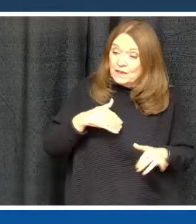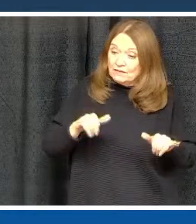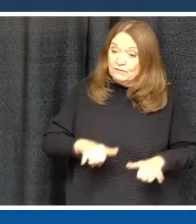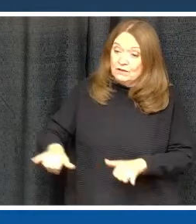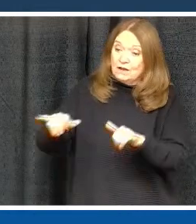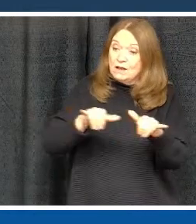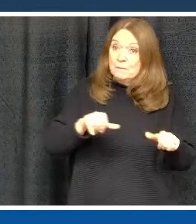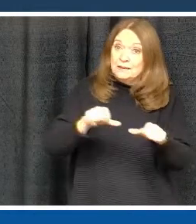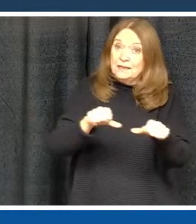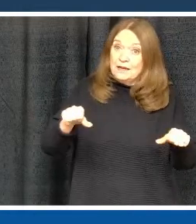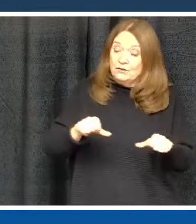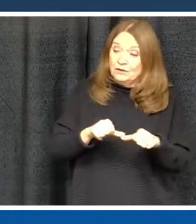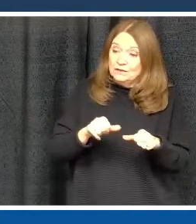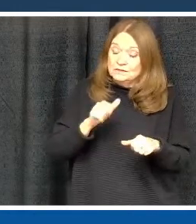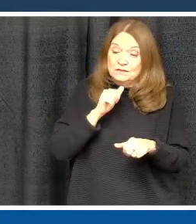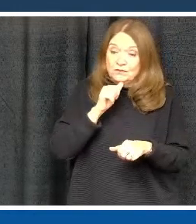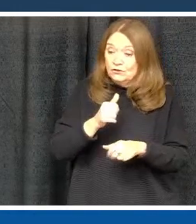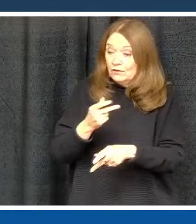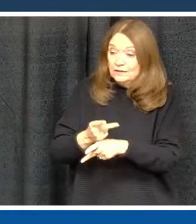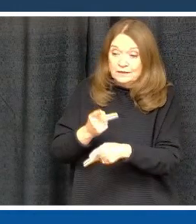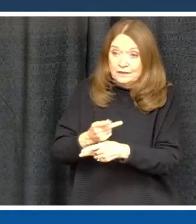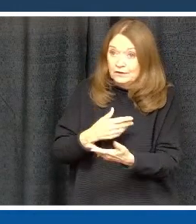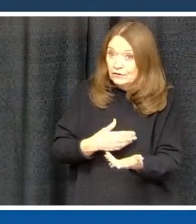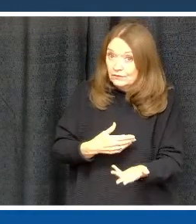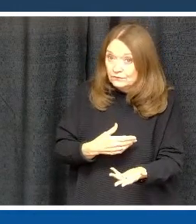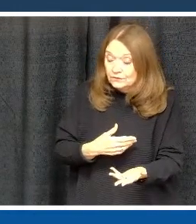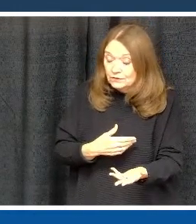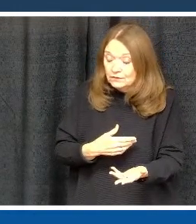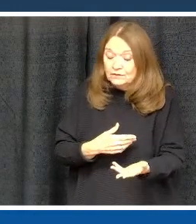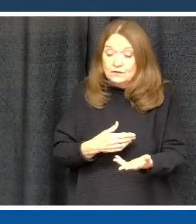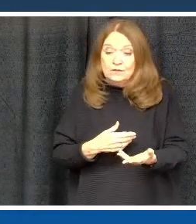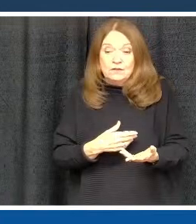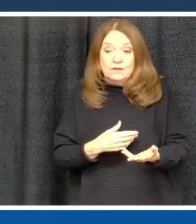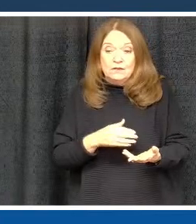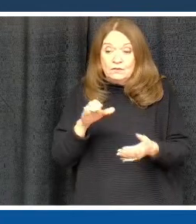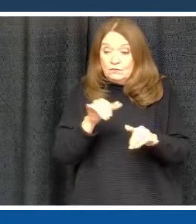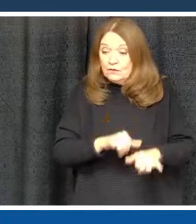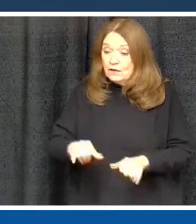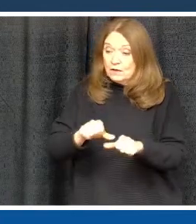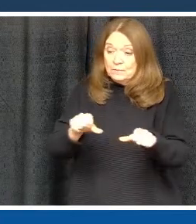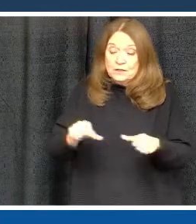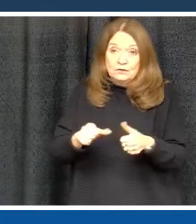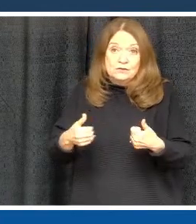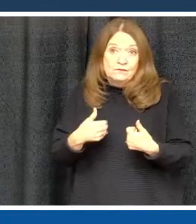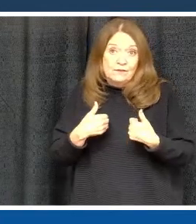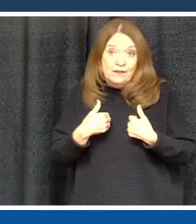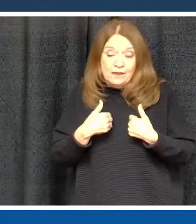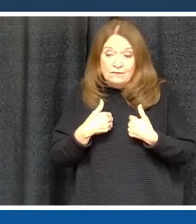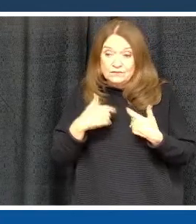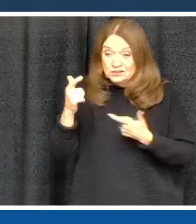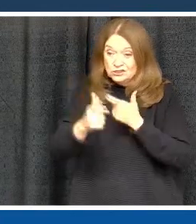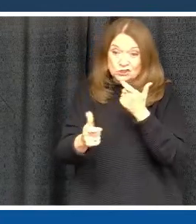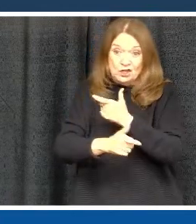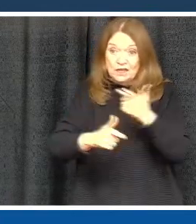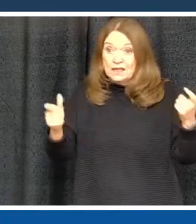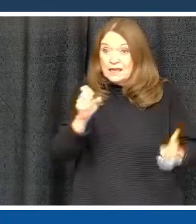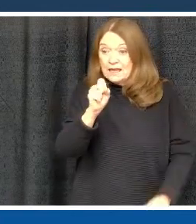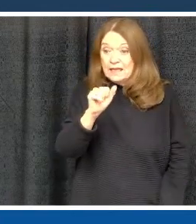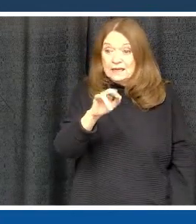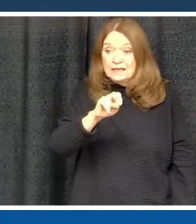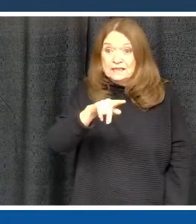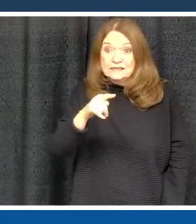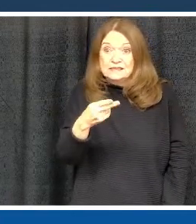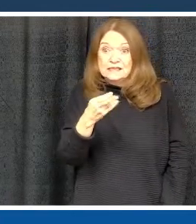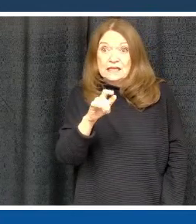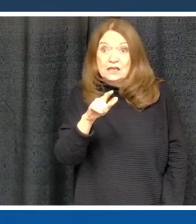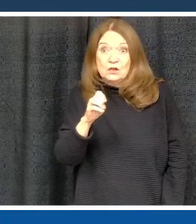areas that are not upkept. There's the common area that they have is a gigantic sinkhole. There's